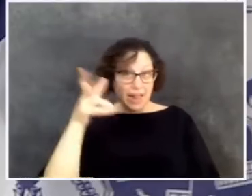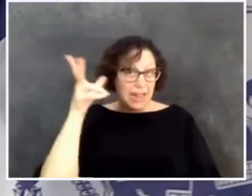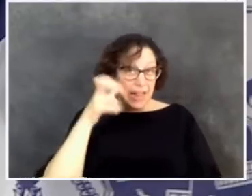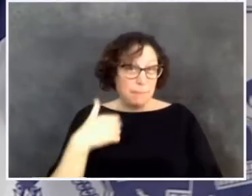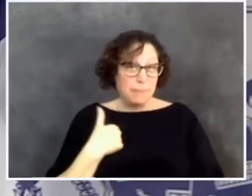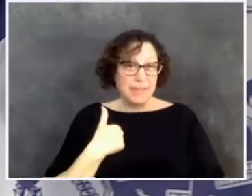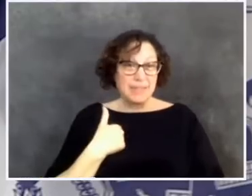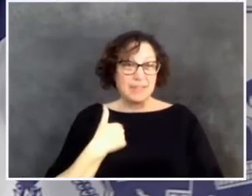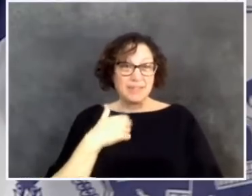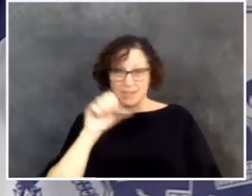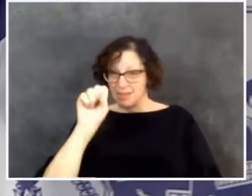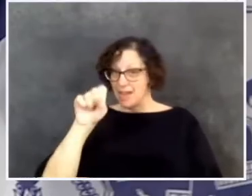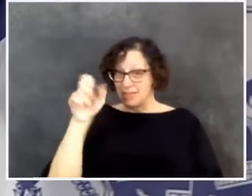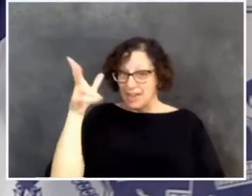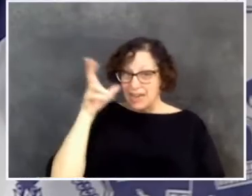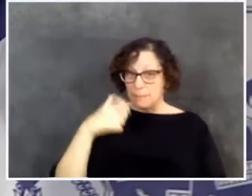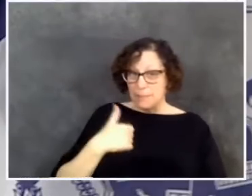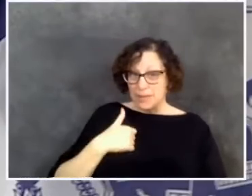hear me? Yep.